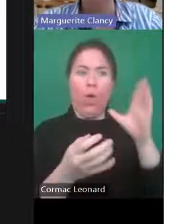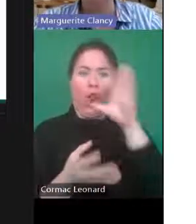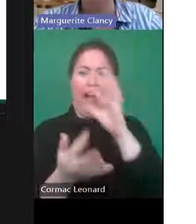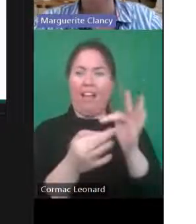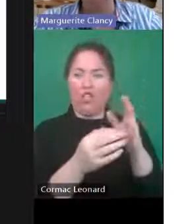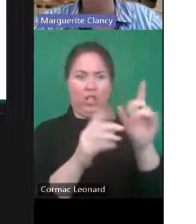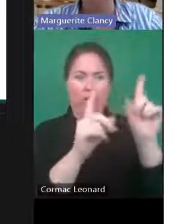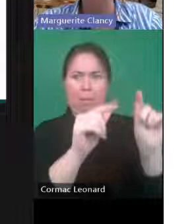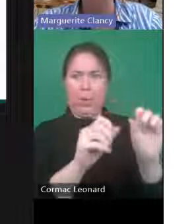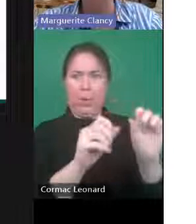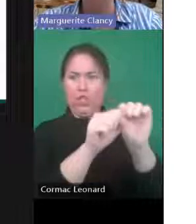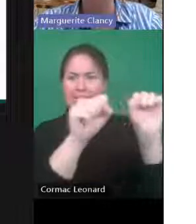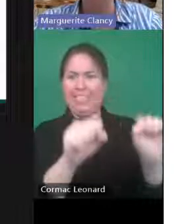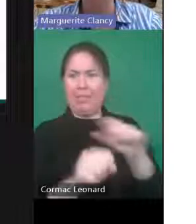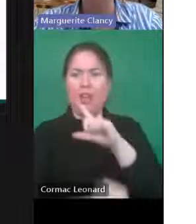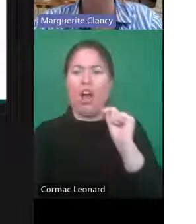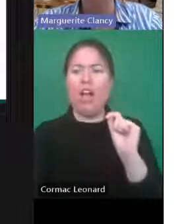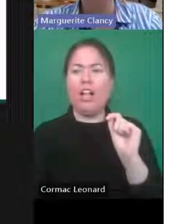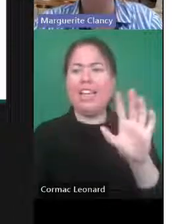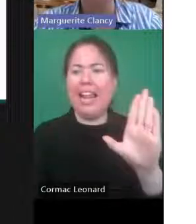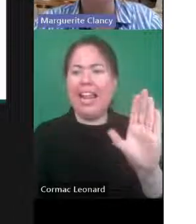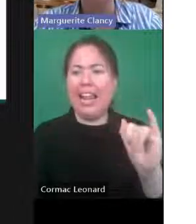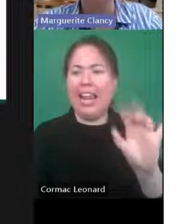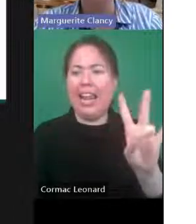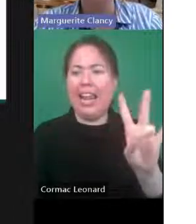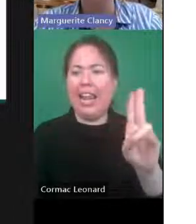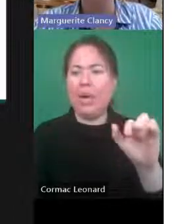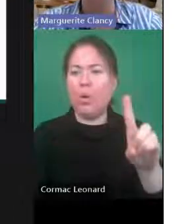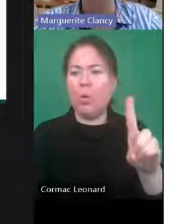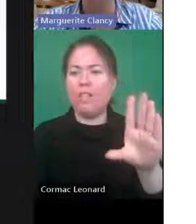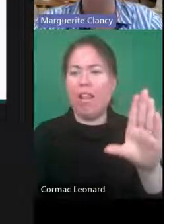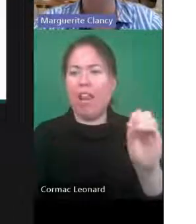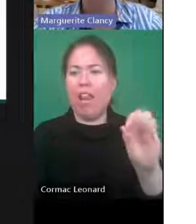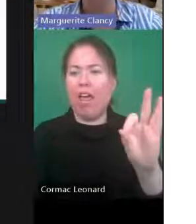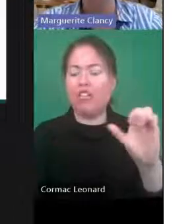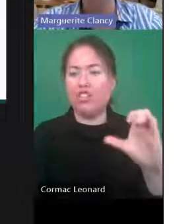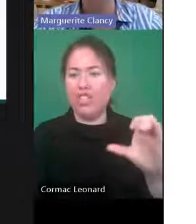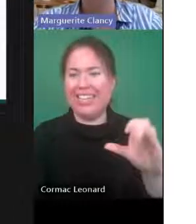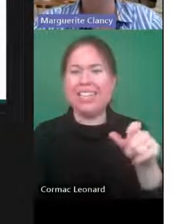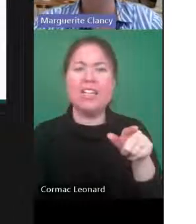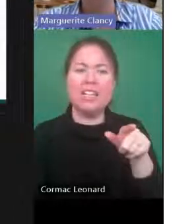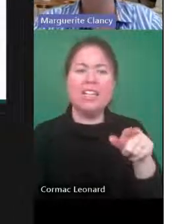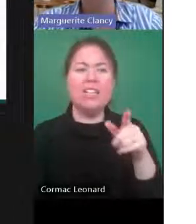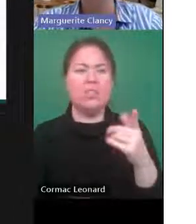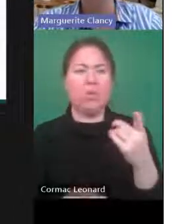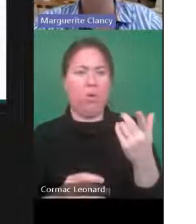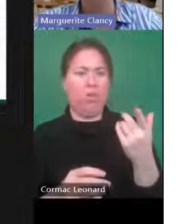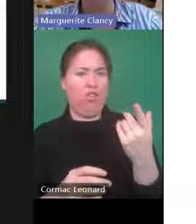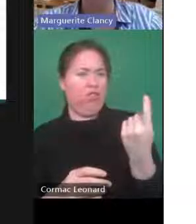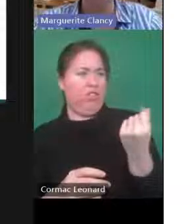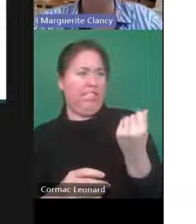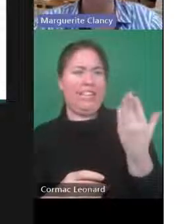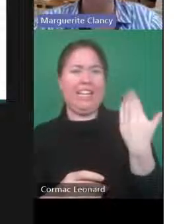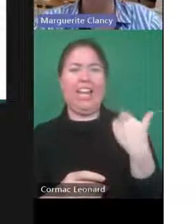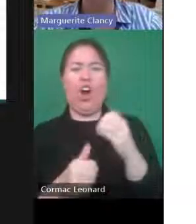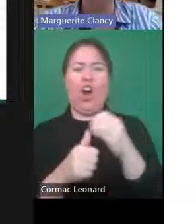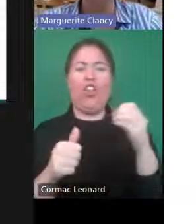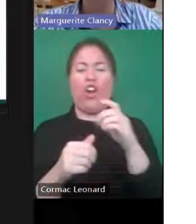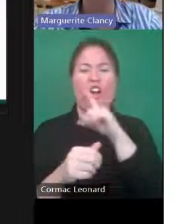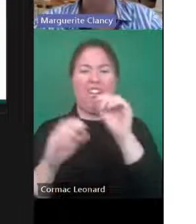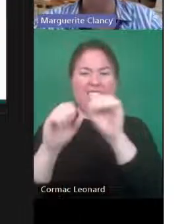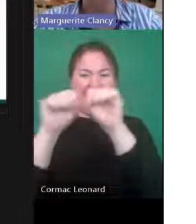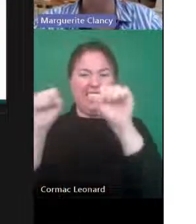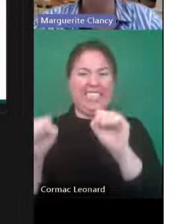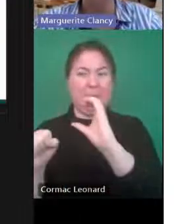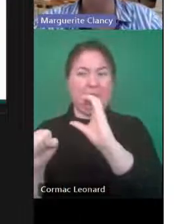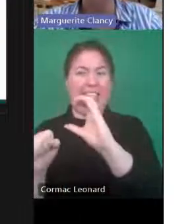a UK-based company, and they've recently been acquired by System C, which is a much larger organization and company